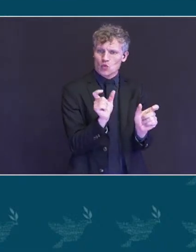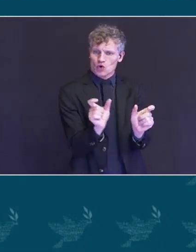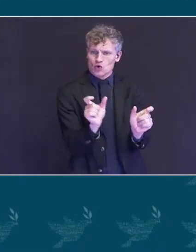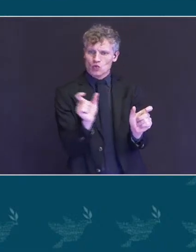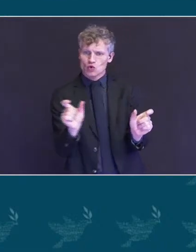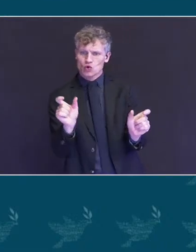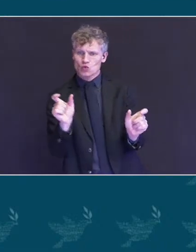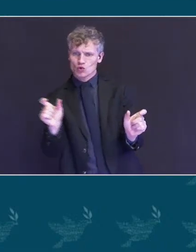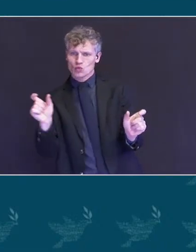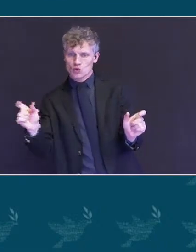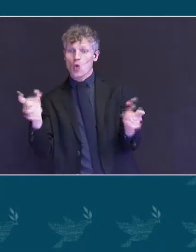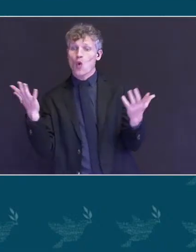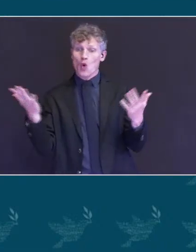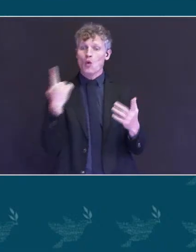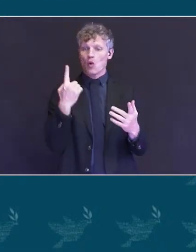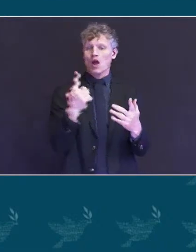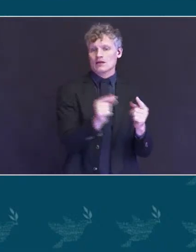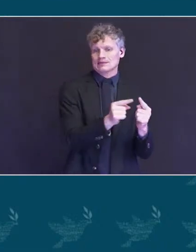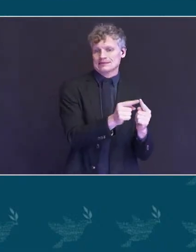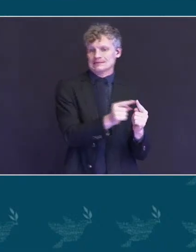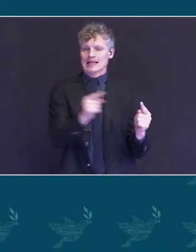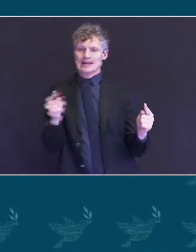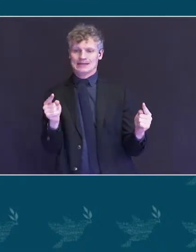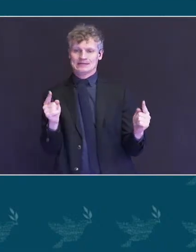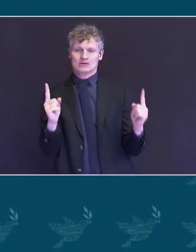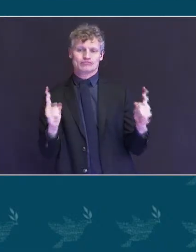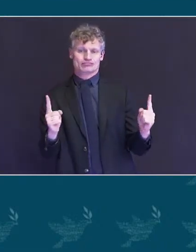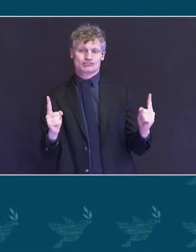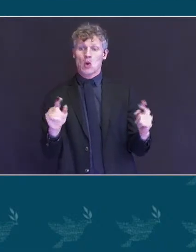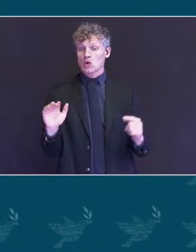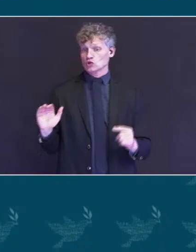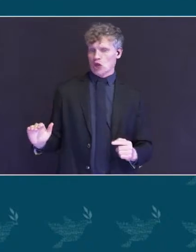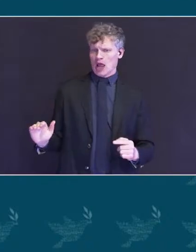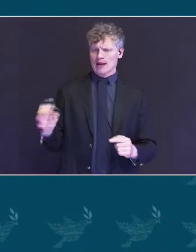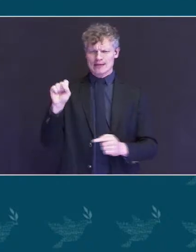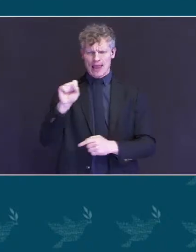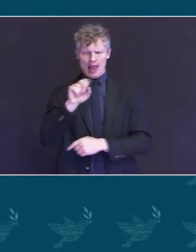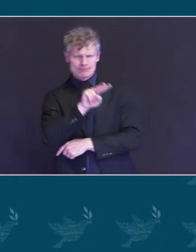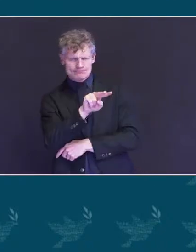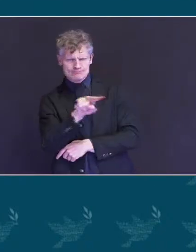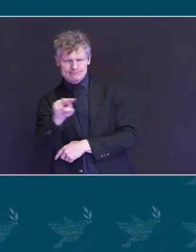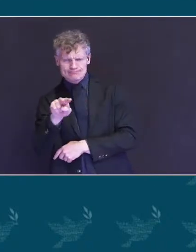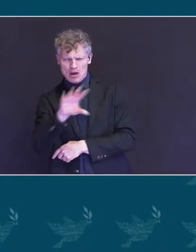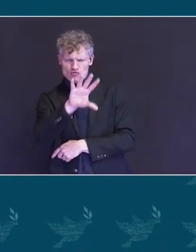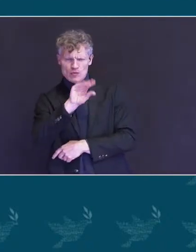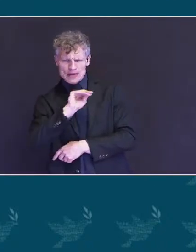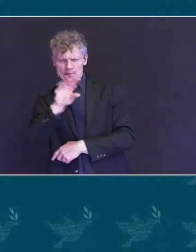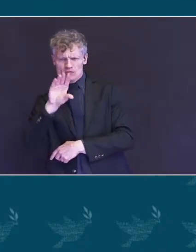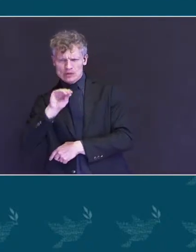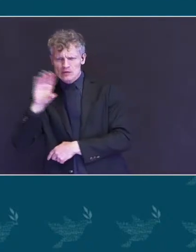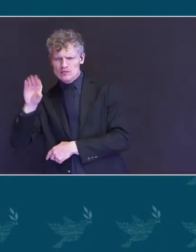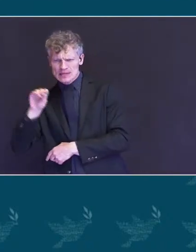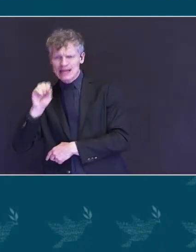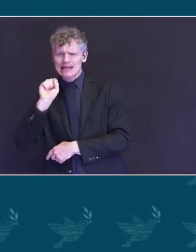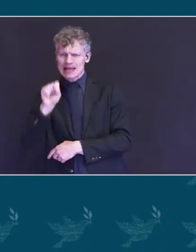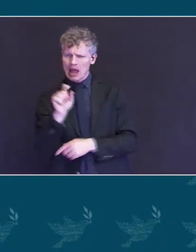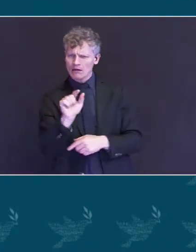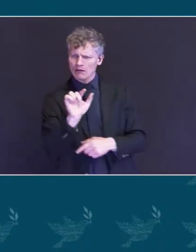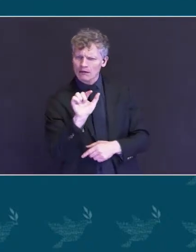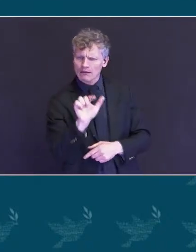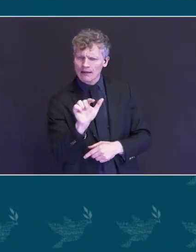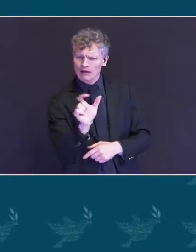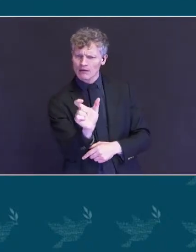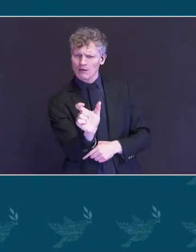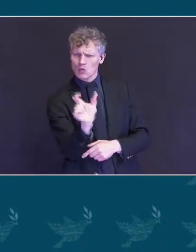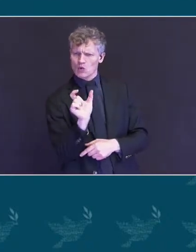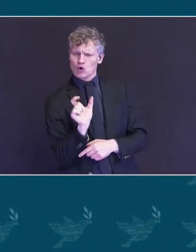actually repeat and repeat both words and the sentences as many times as it needs to learn the content.